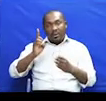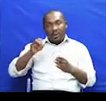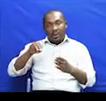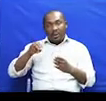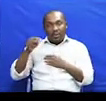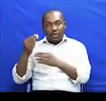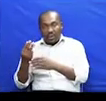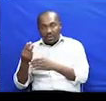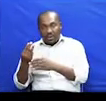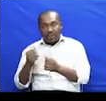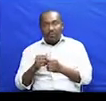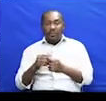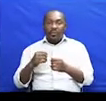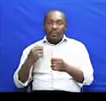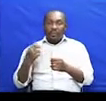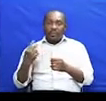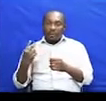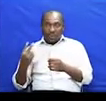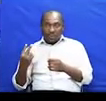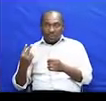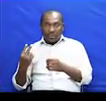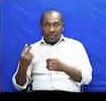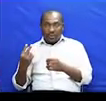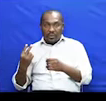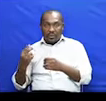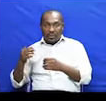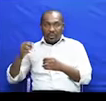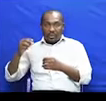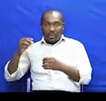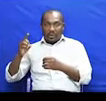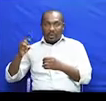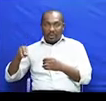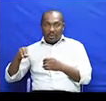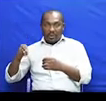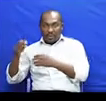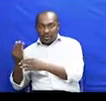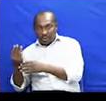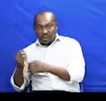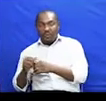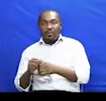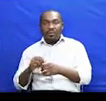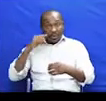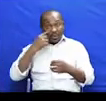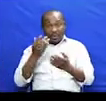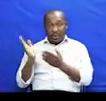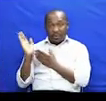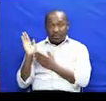per cubic decimeter. Try this. Thank you very much for